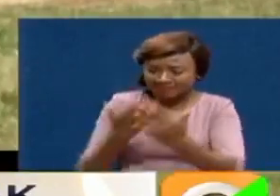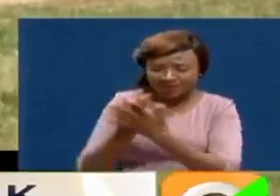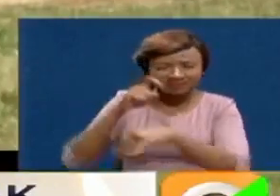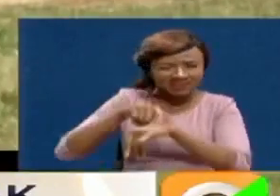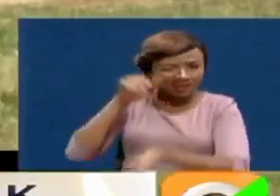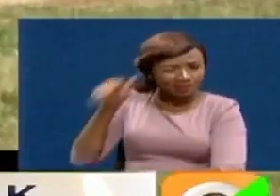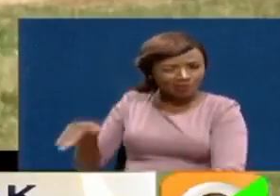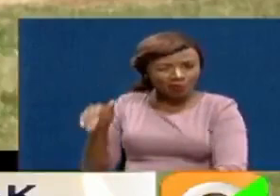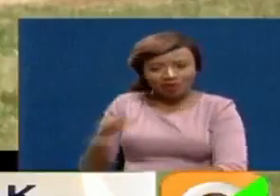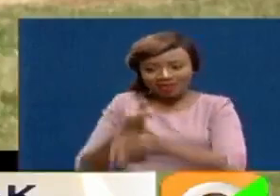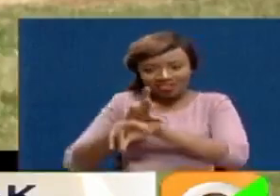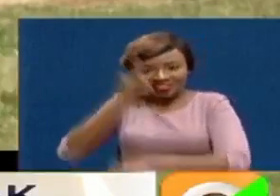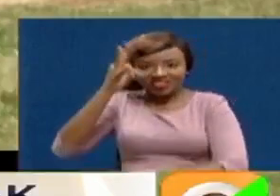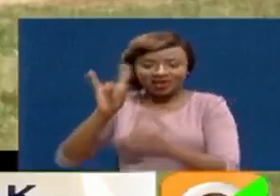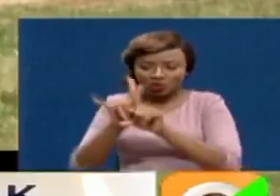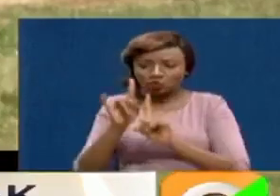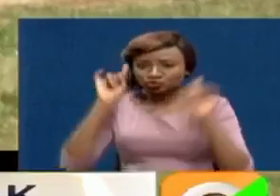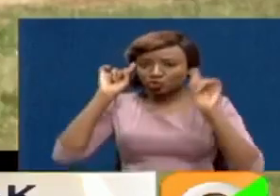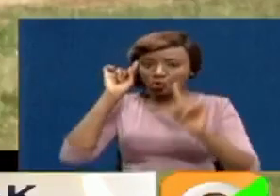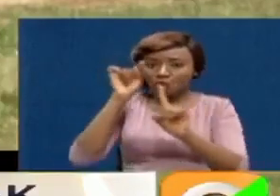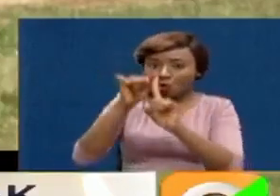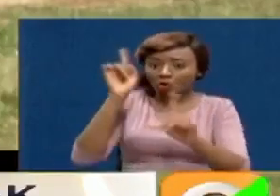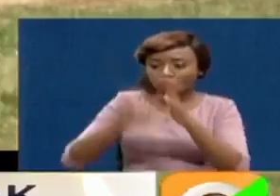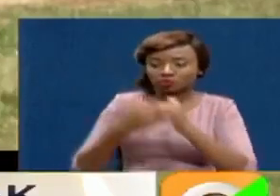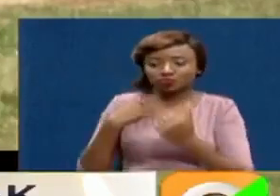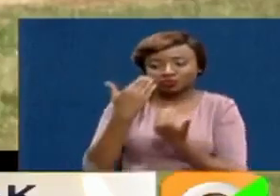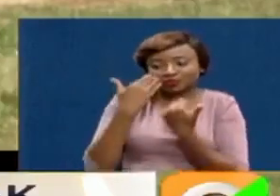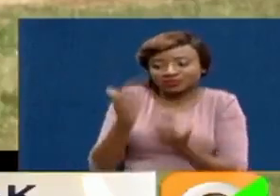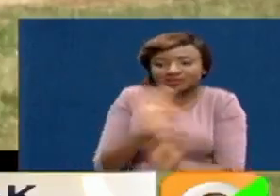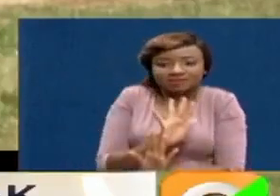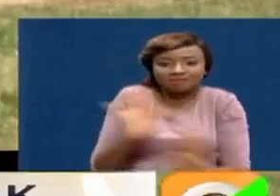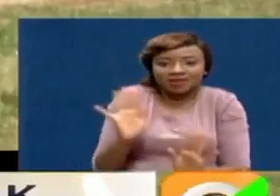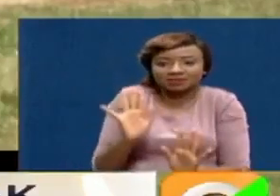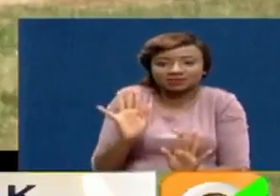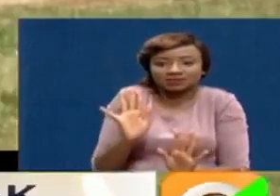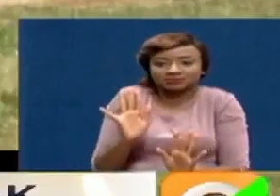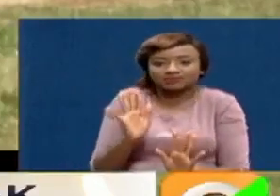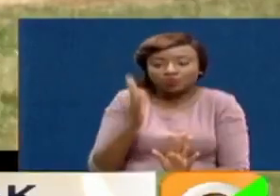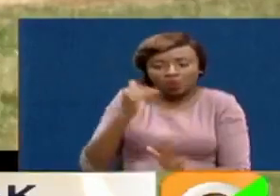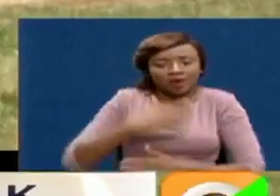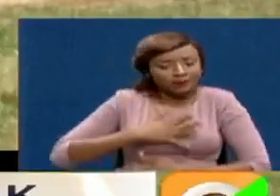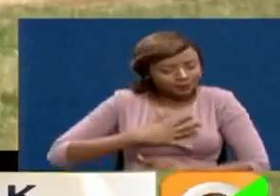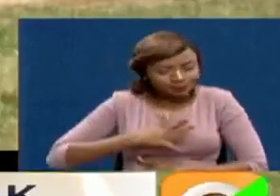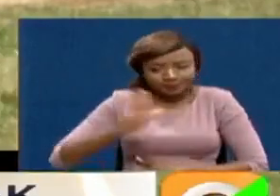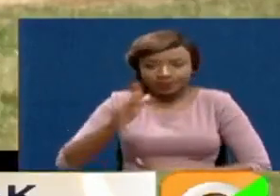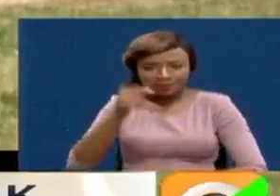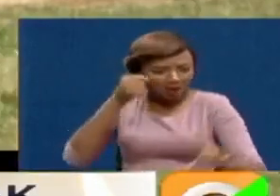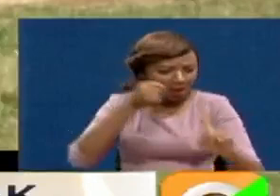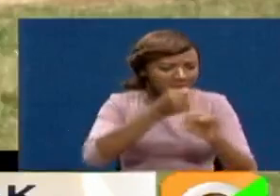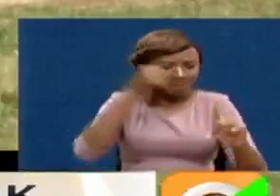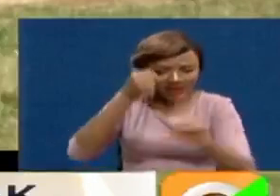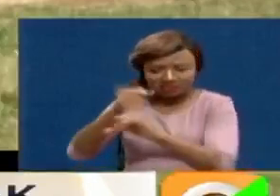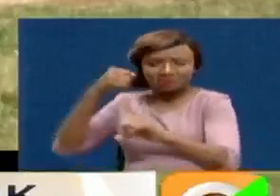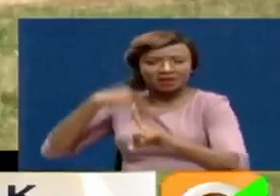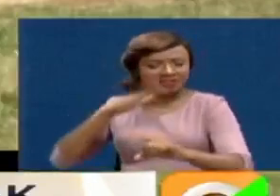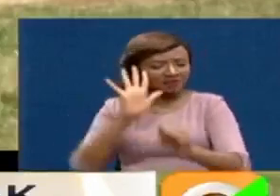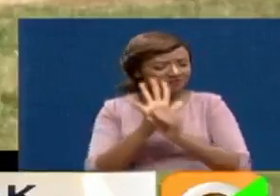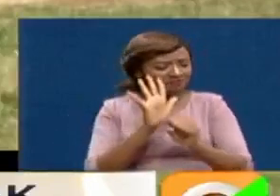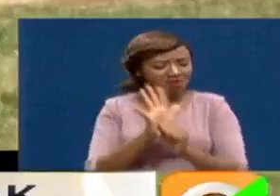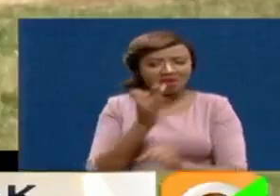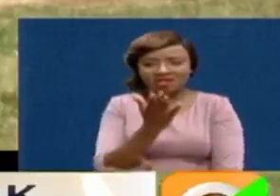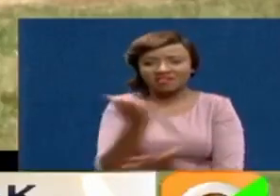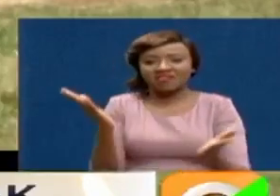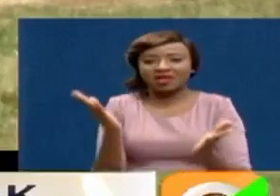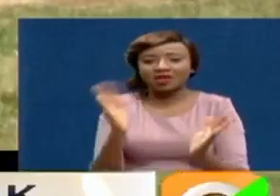3 a.m. just to witness this historic event as Kenya entered an icon who impacted millions of lives, not just in Kenya,